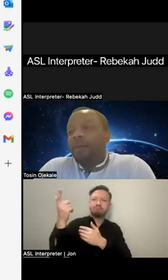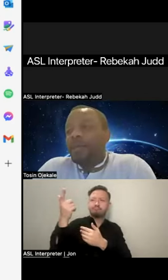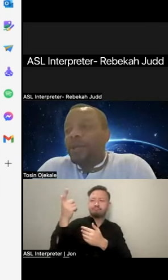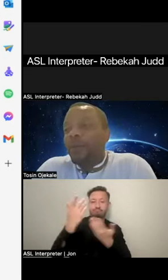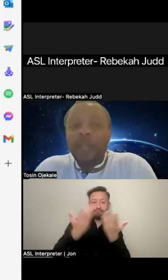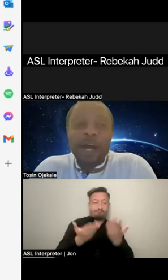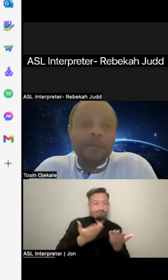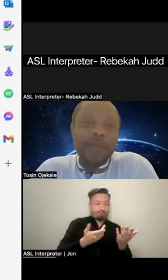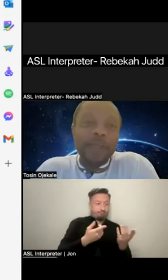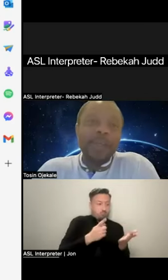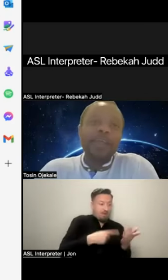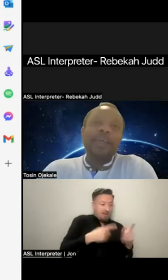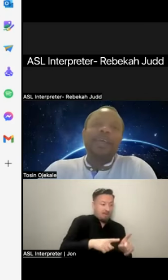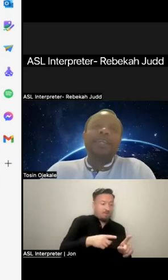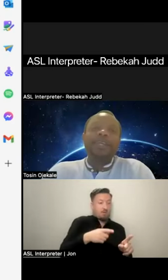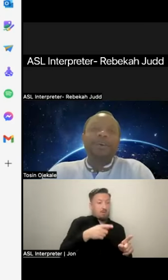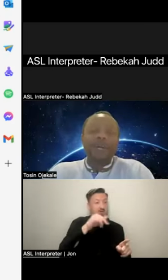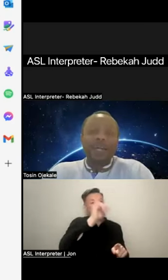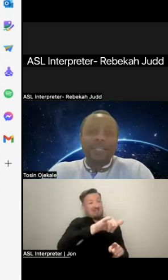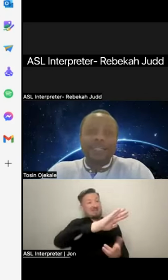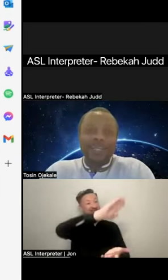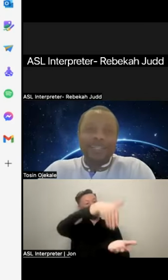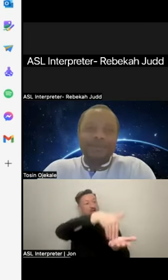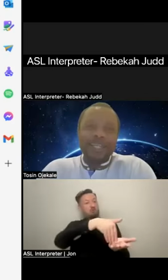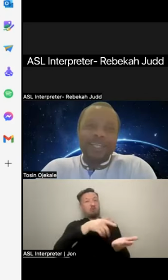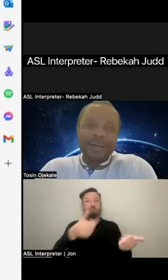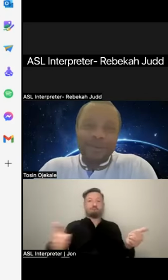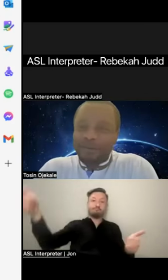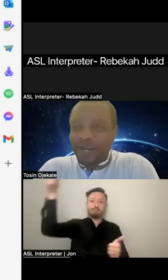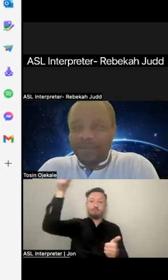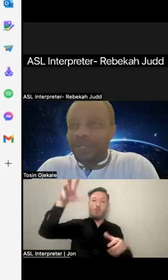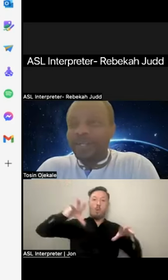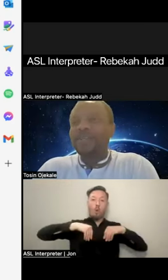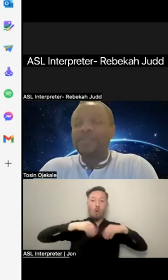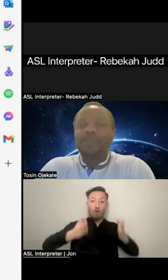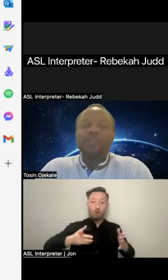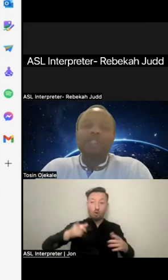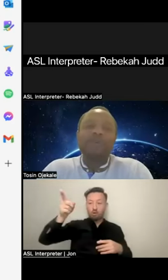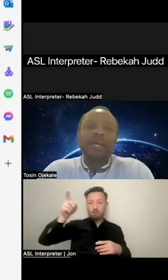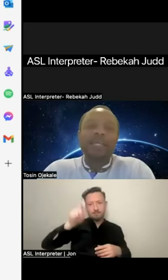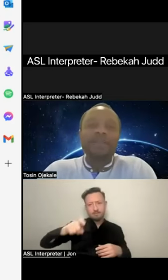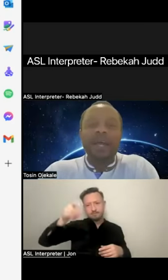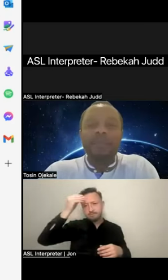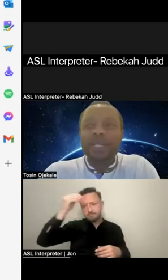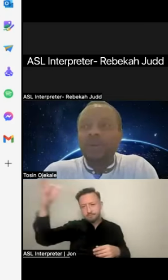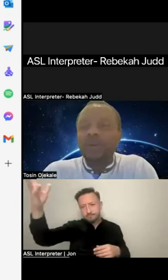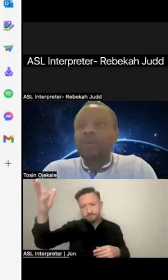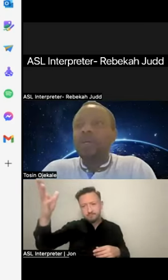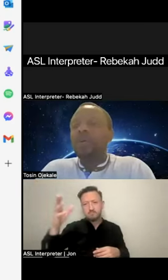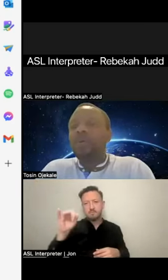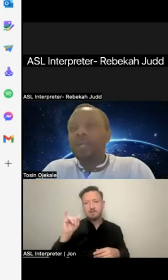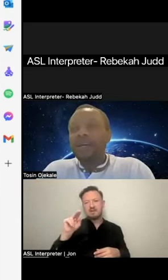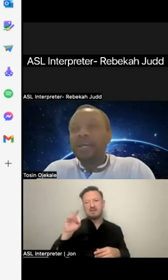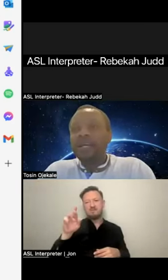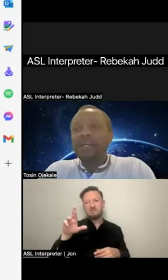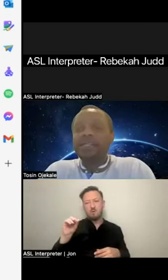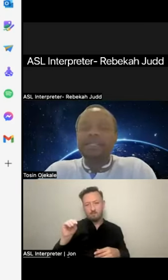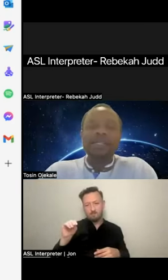informed might be the owner of the organization that some things have gone bad or whatever. So, but you need to identify based on